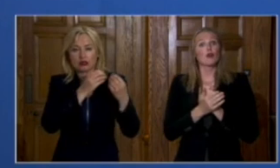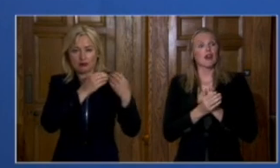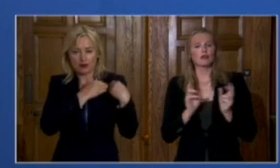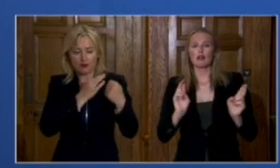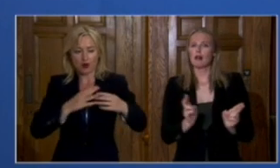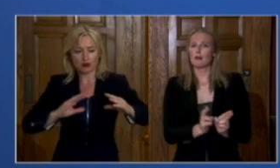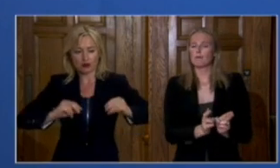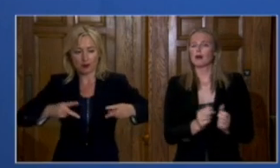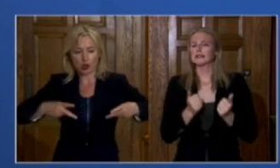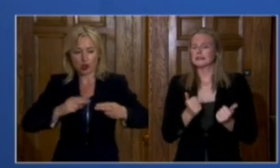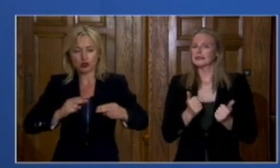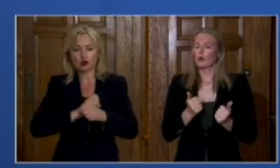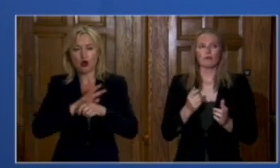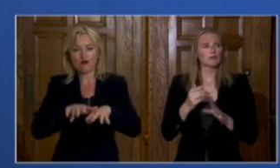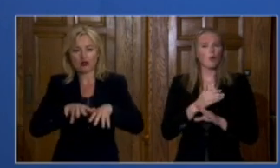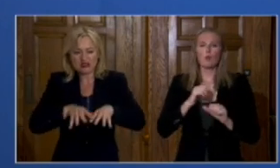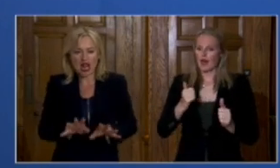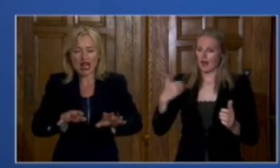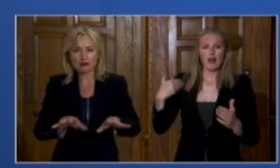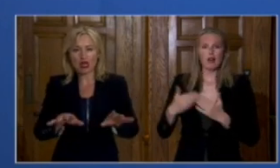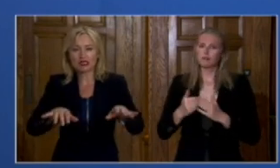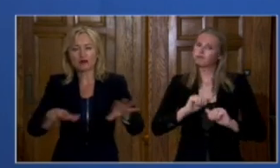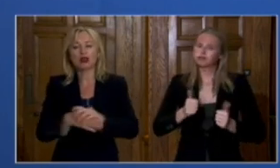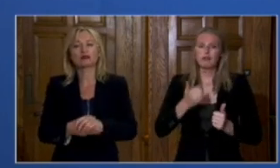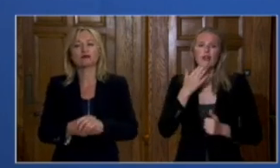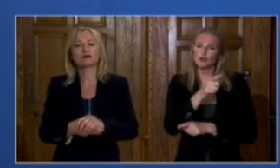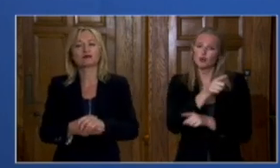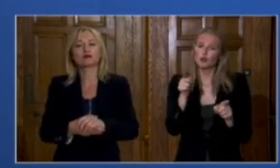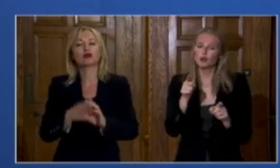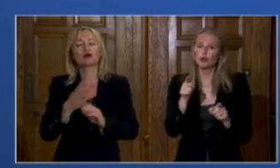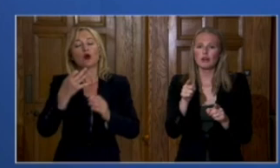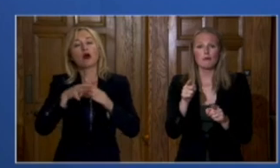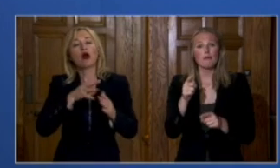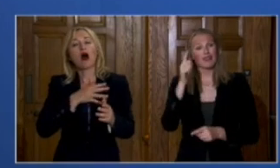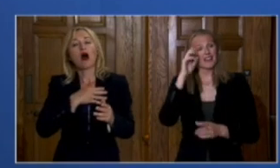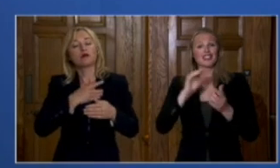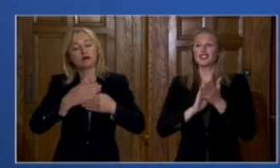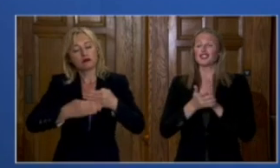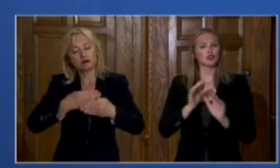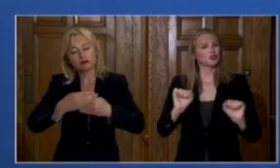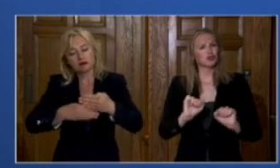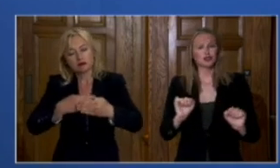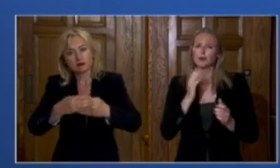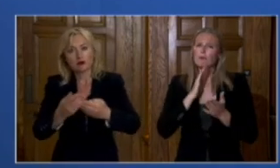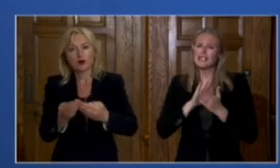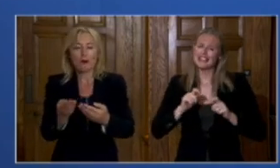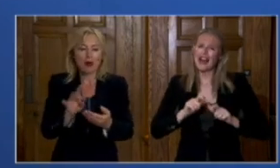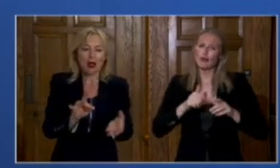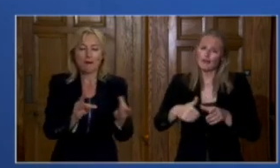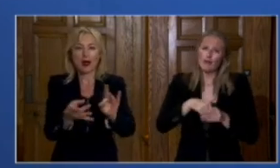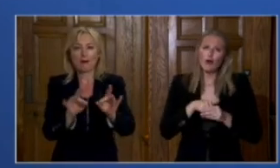have come so far on the Executive's roadmap to recovery, but the journey is far from over, and we all have a role to play